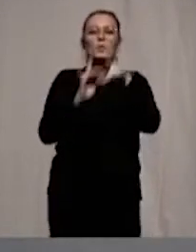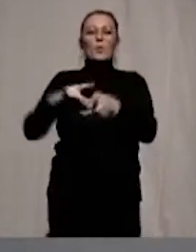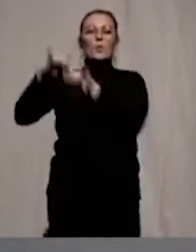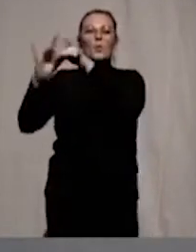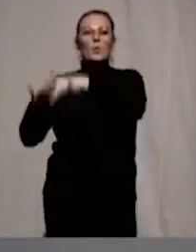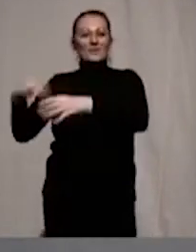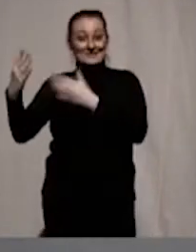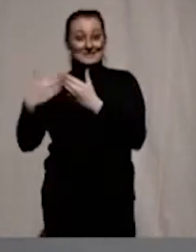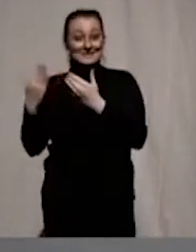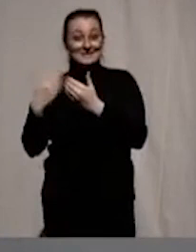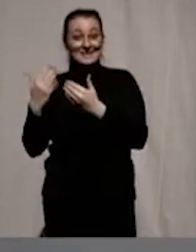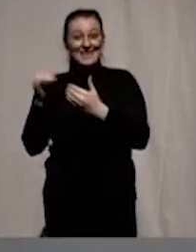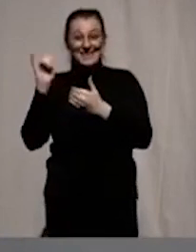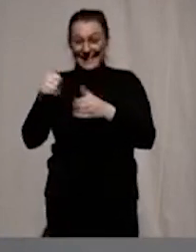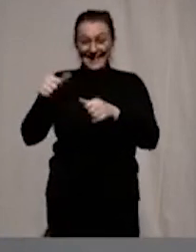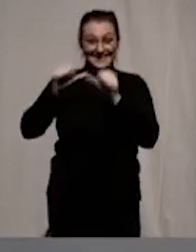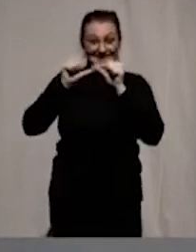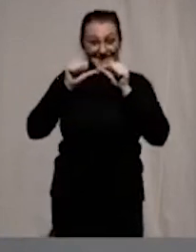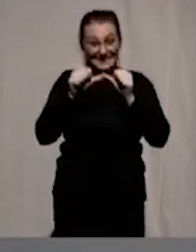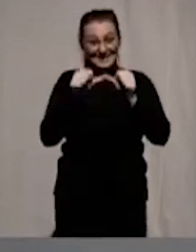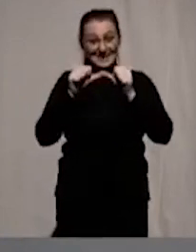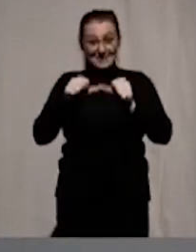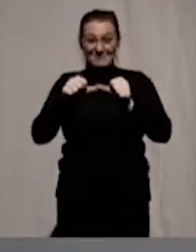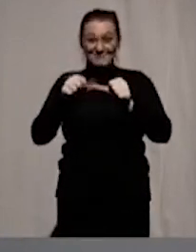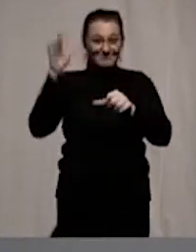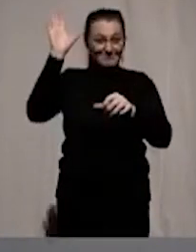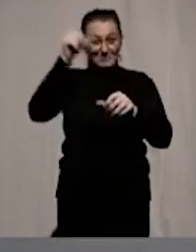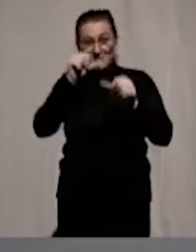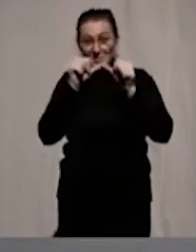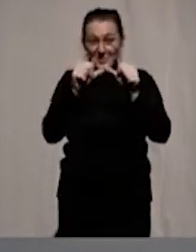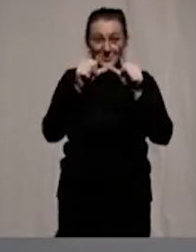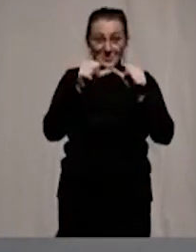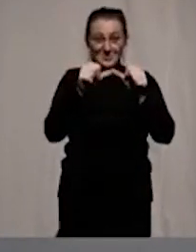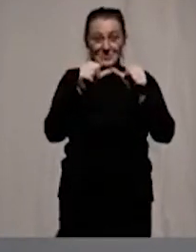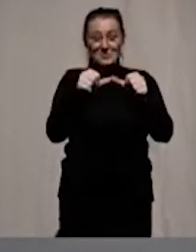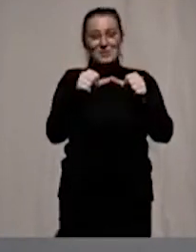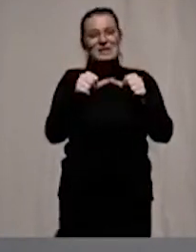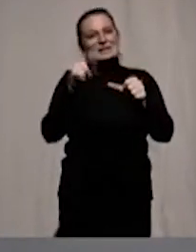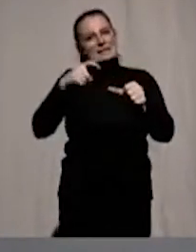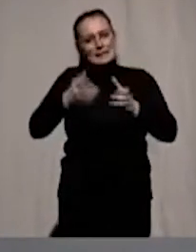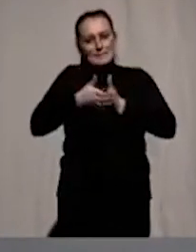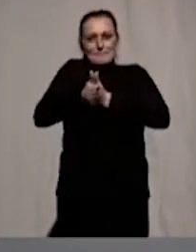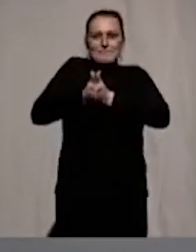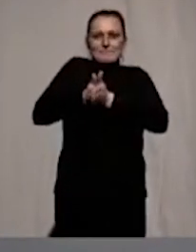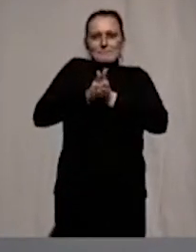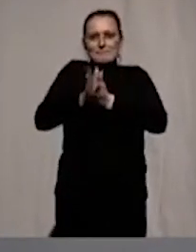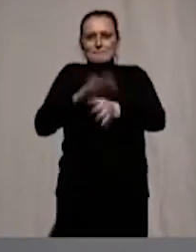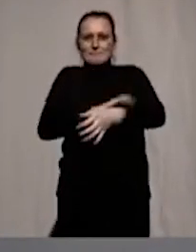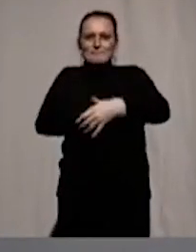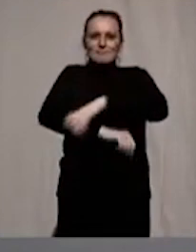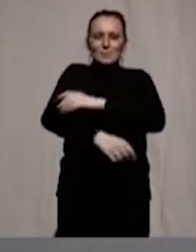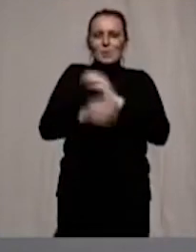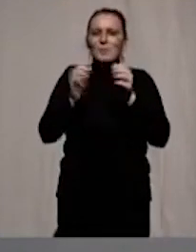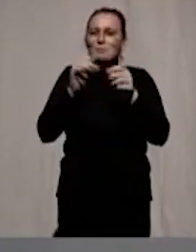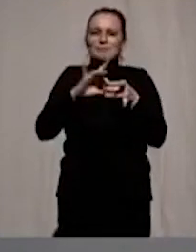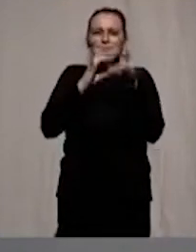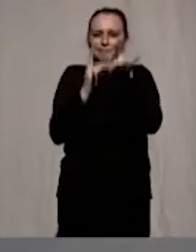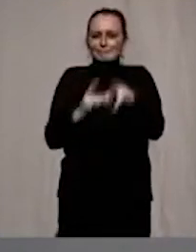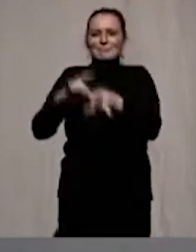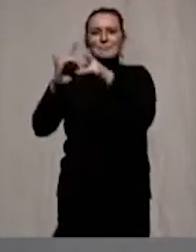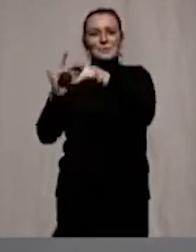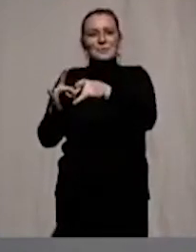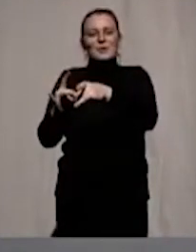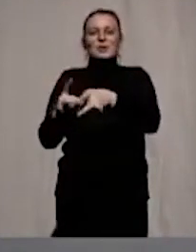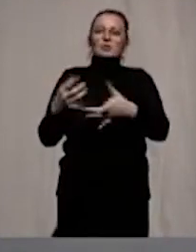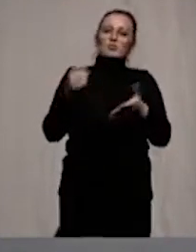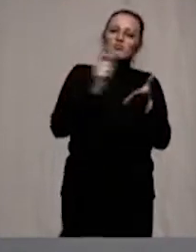drives the motivation that sparks our flow. Like motivation sparks our flow, but flow is what keeps us going. When we're writing, there's a flow. When we're performing, there's a